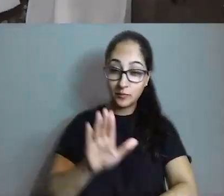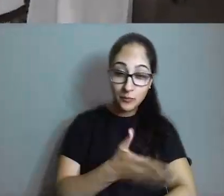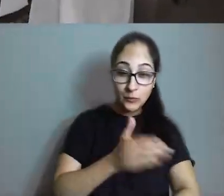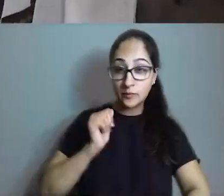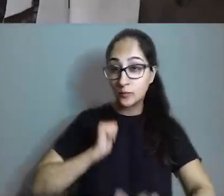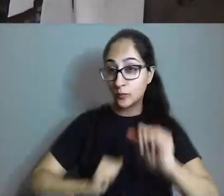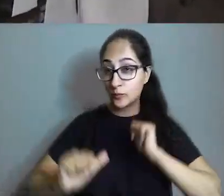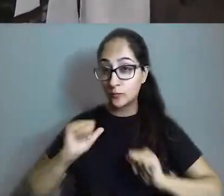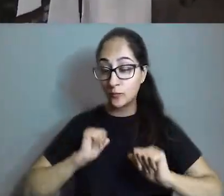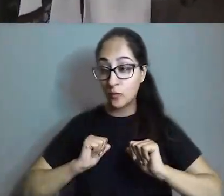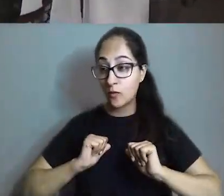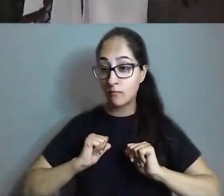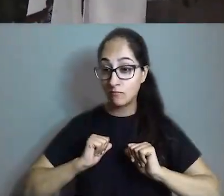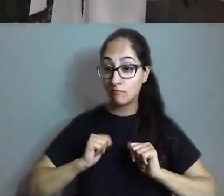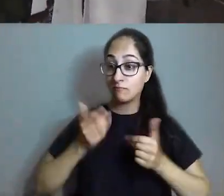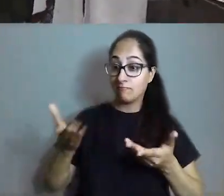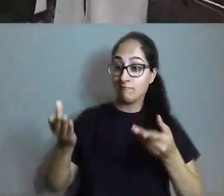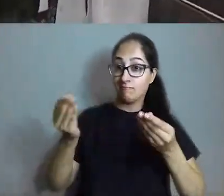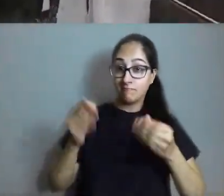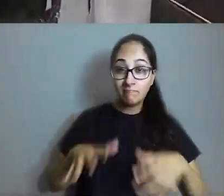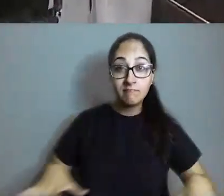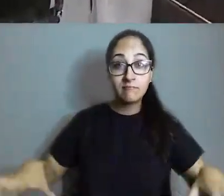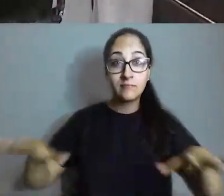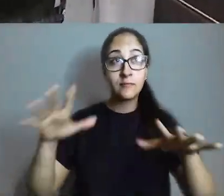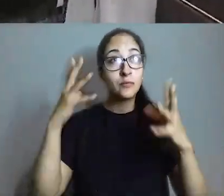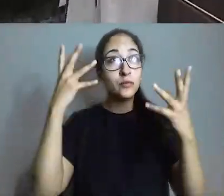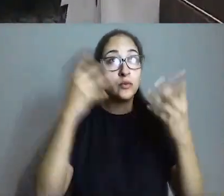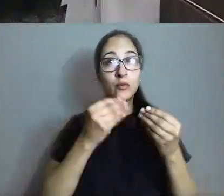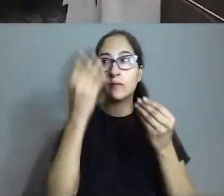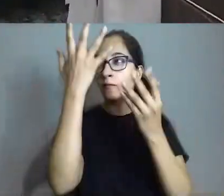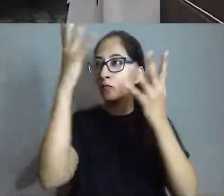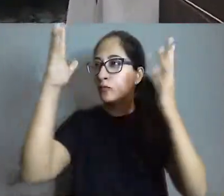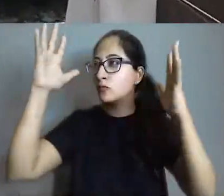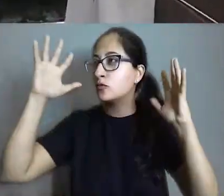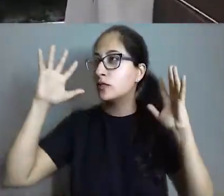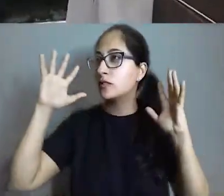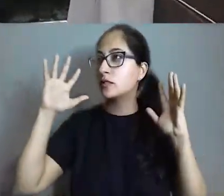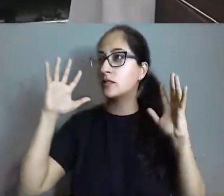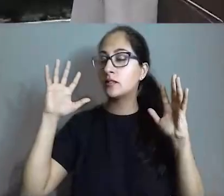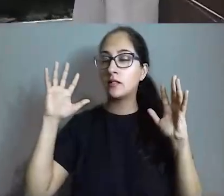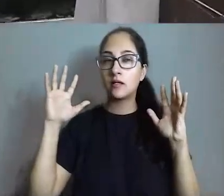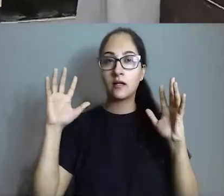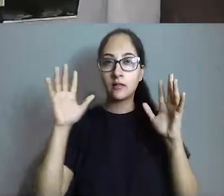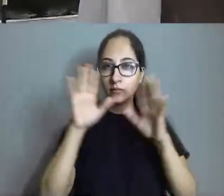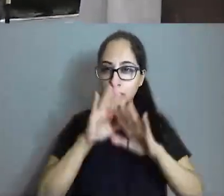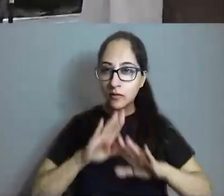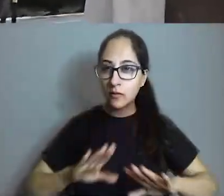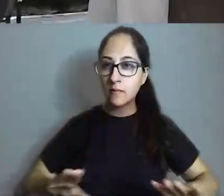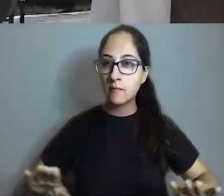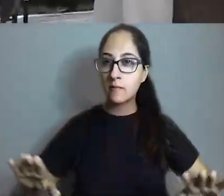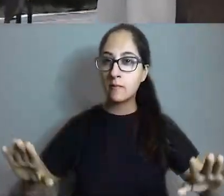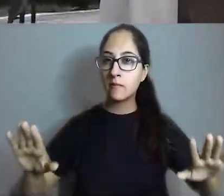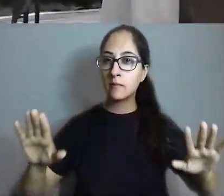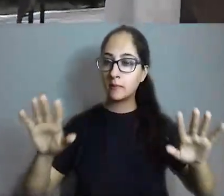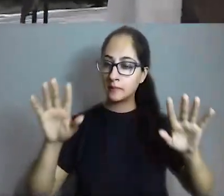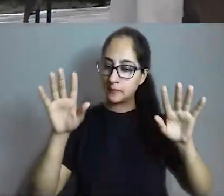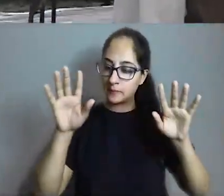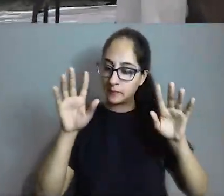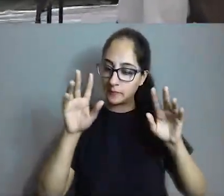property amongst a beautiful forest that was really serene and calm,